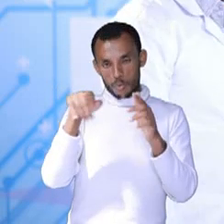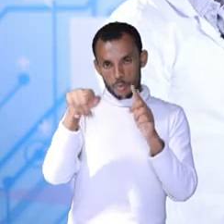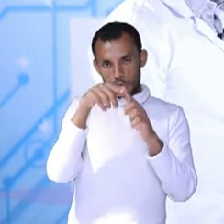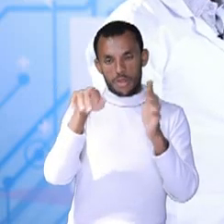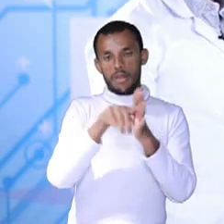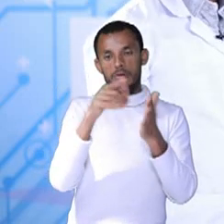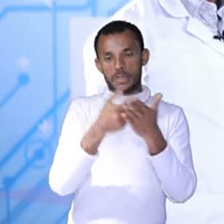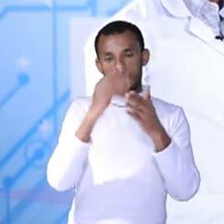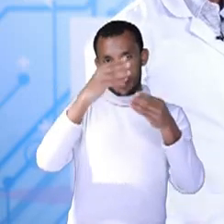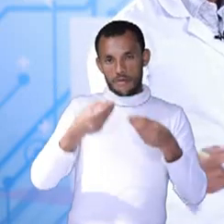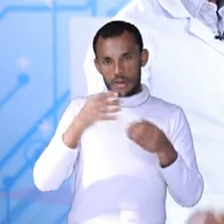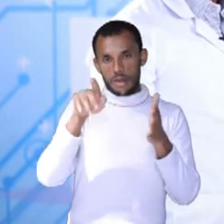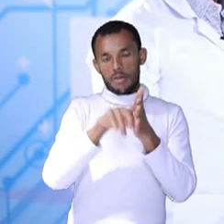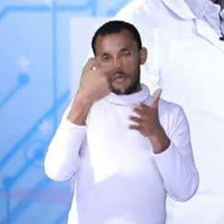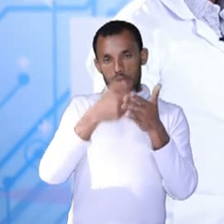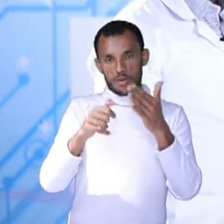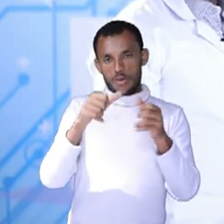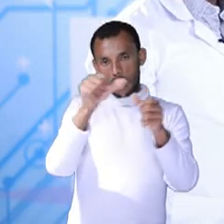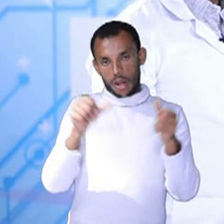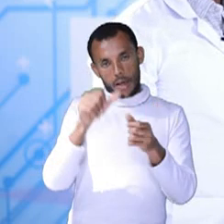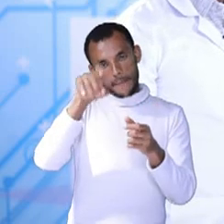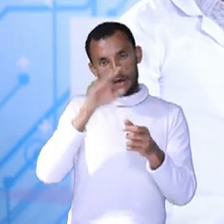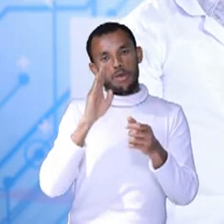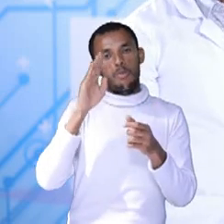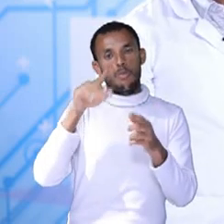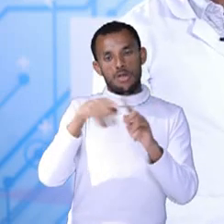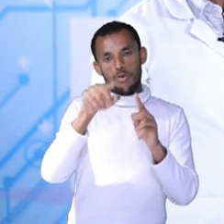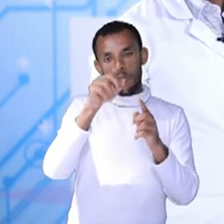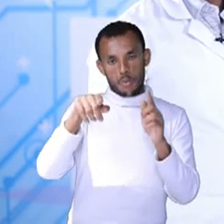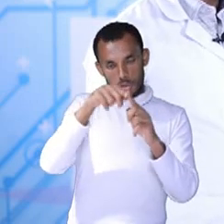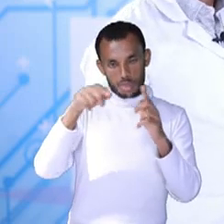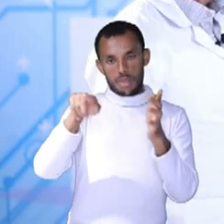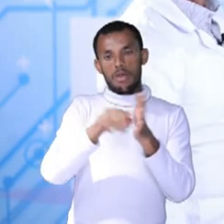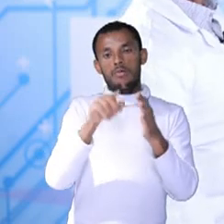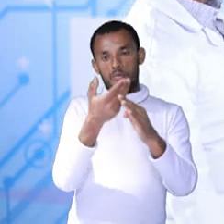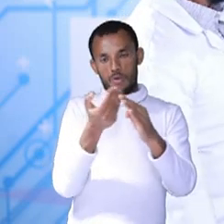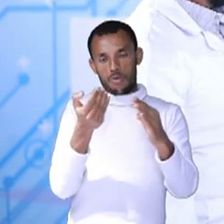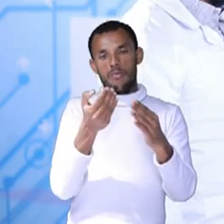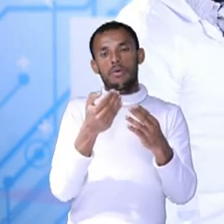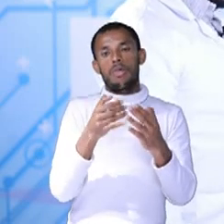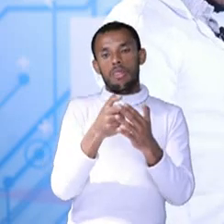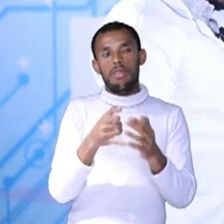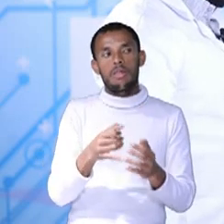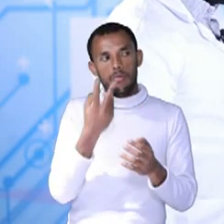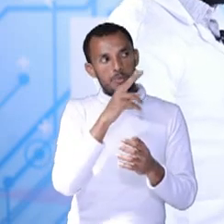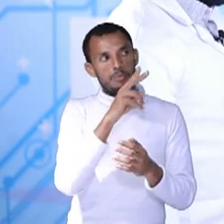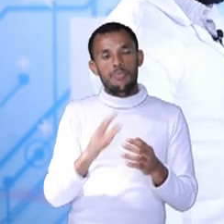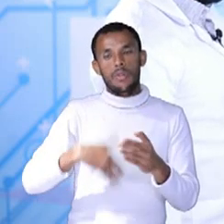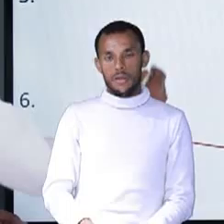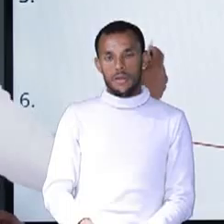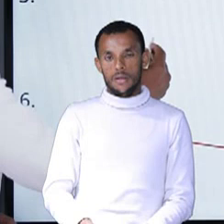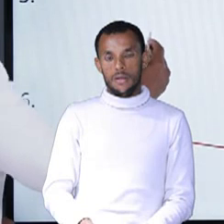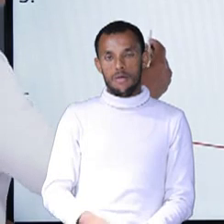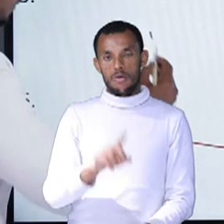because this gives you negative value, area is positive, so to make that you put negative in front of it. Now next to